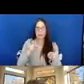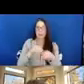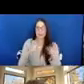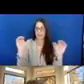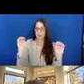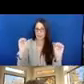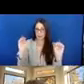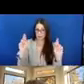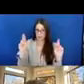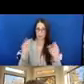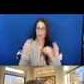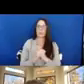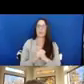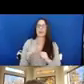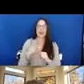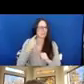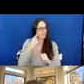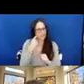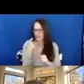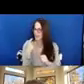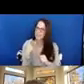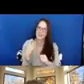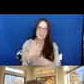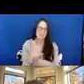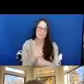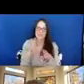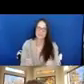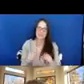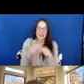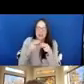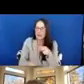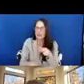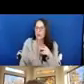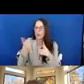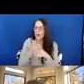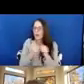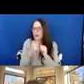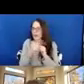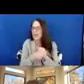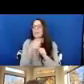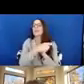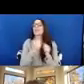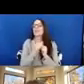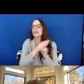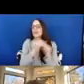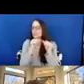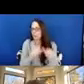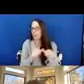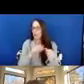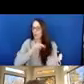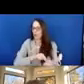and I've just taken a short break from him. He is with his permanent nurse. Uh, so he's not alone, but,